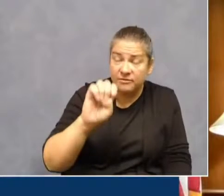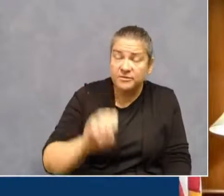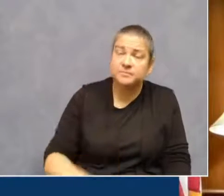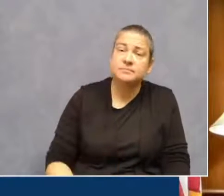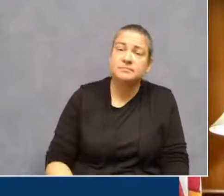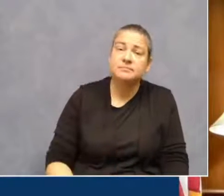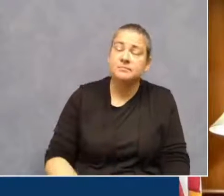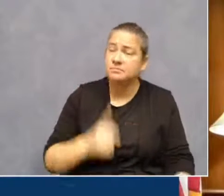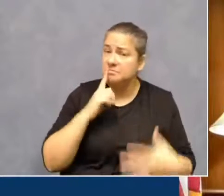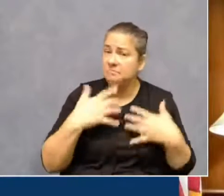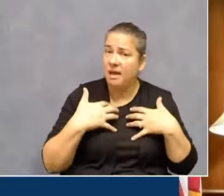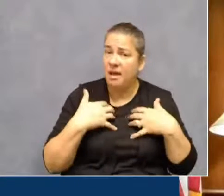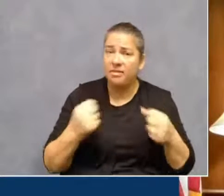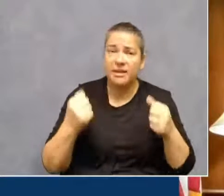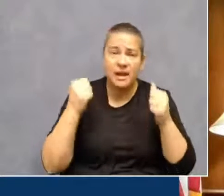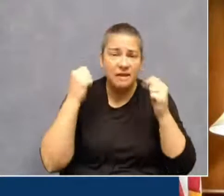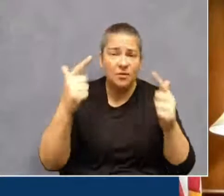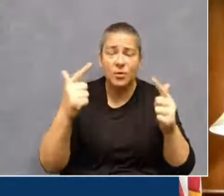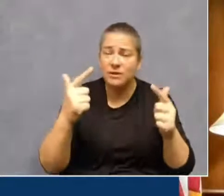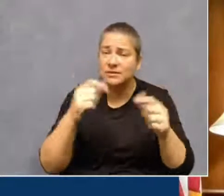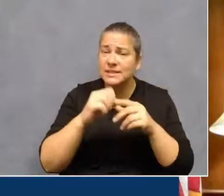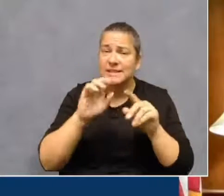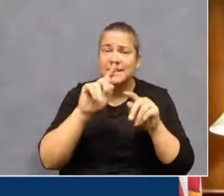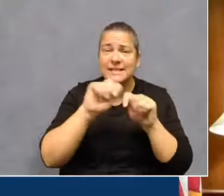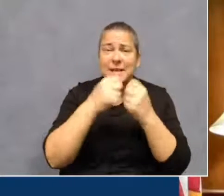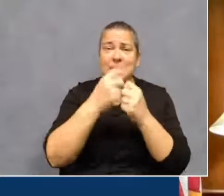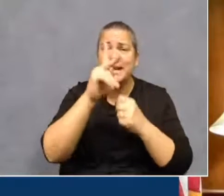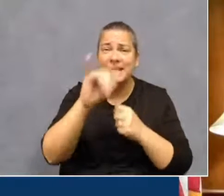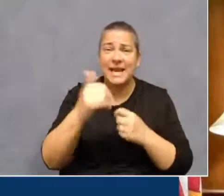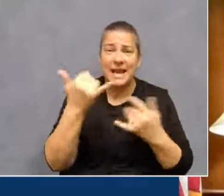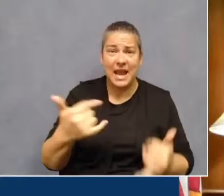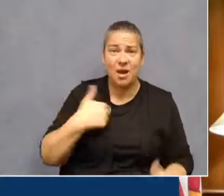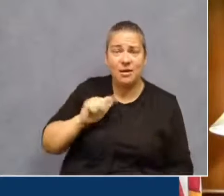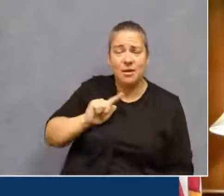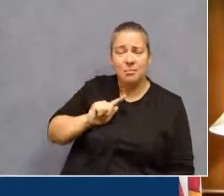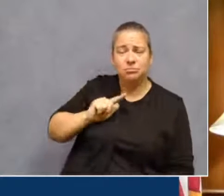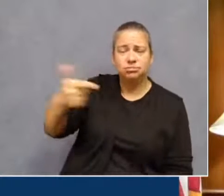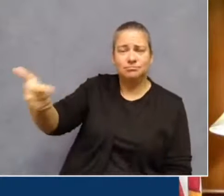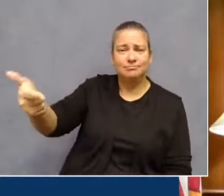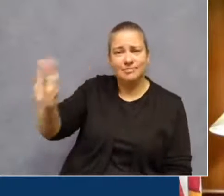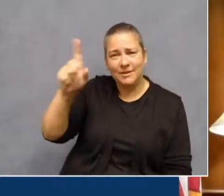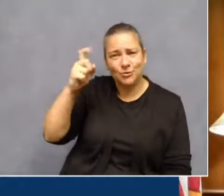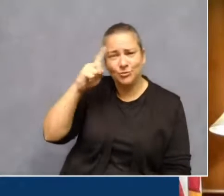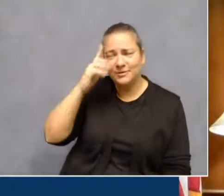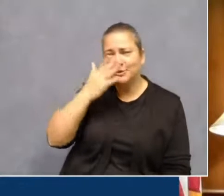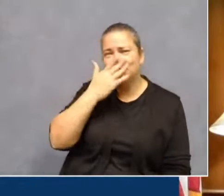Team Kentucky, and I will send it back over to Governor Beshear. Thank you.